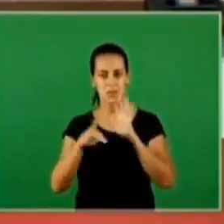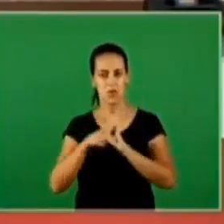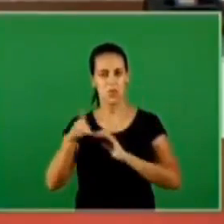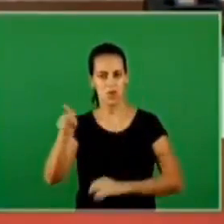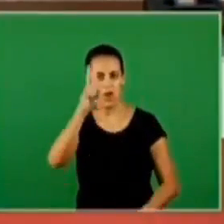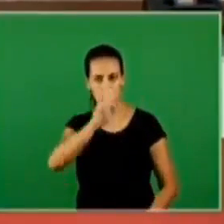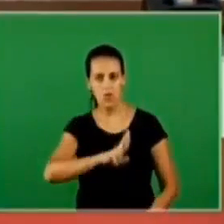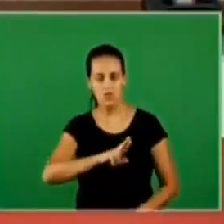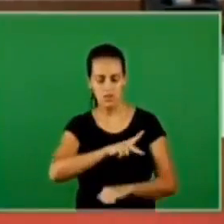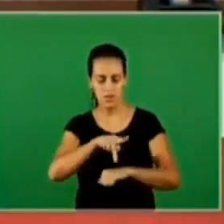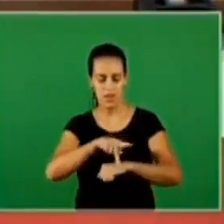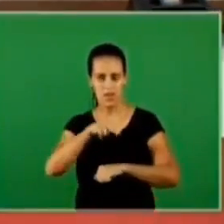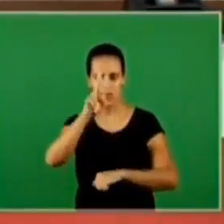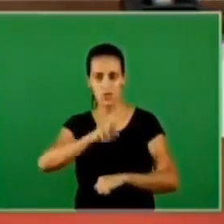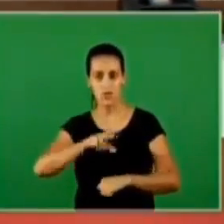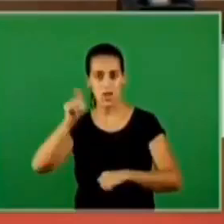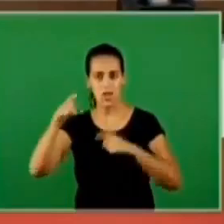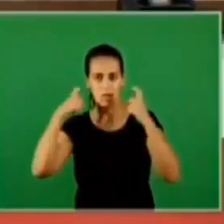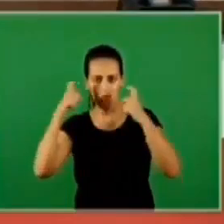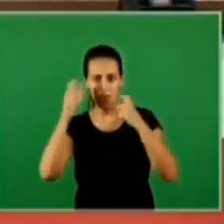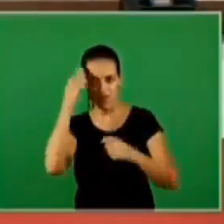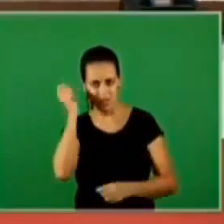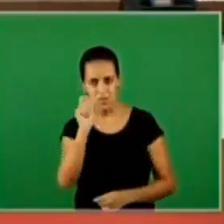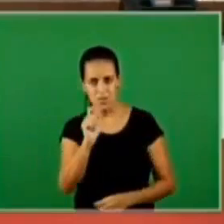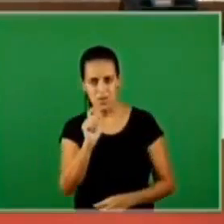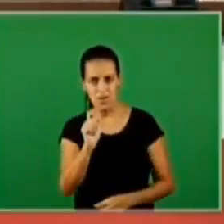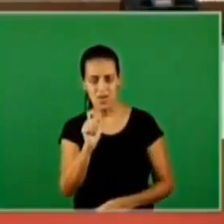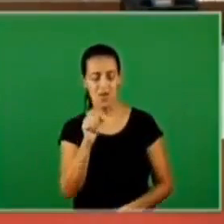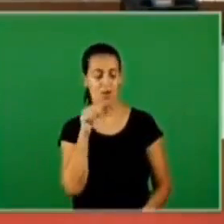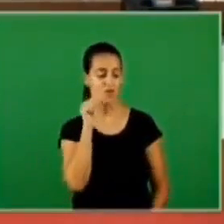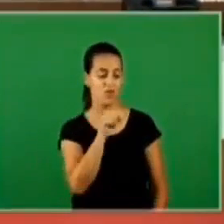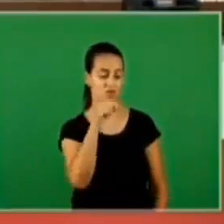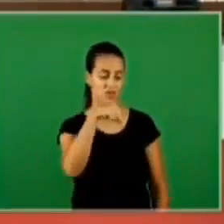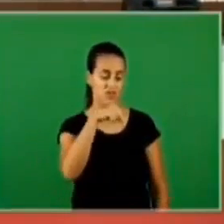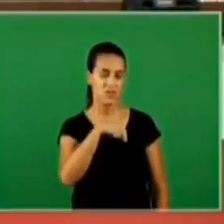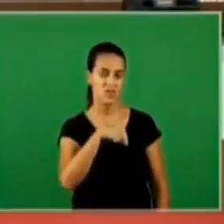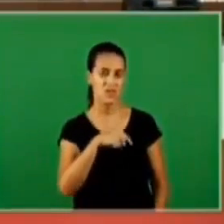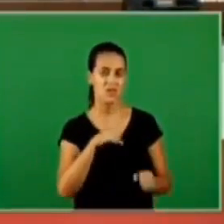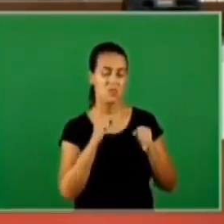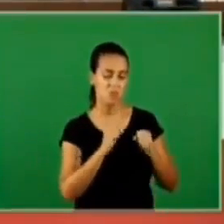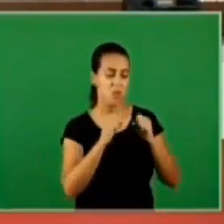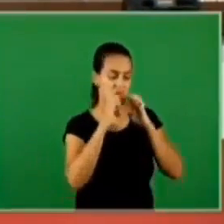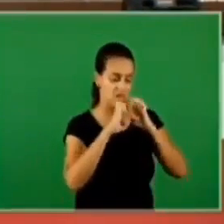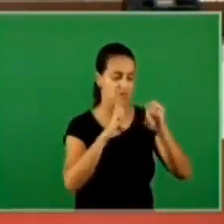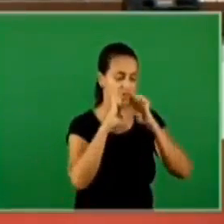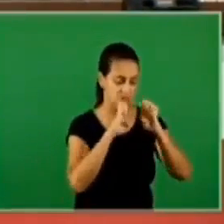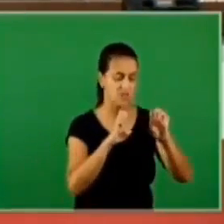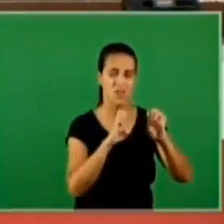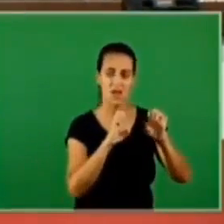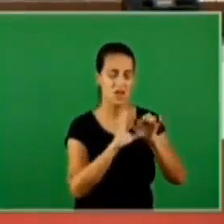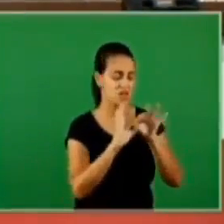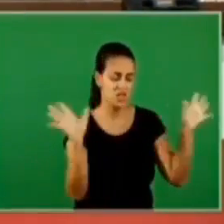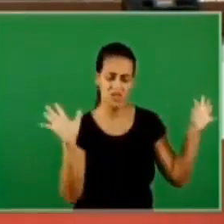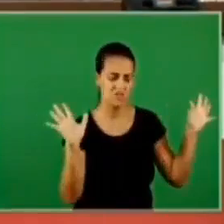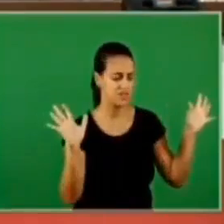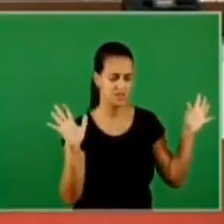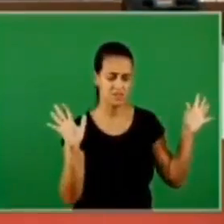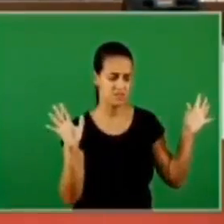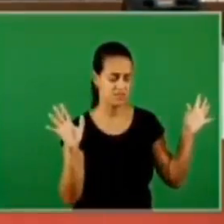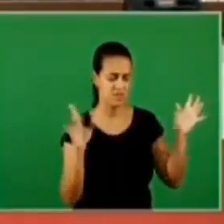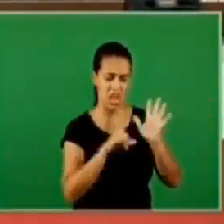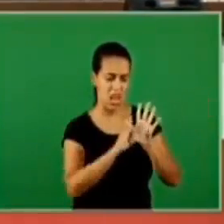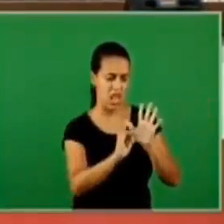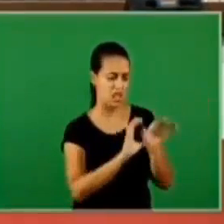from Russia? His concern was the following: you here, you may deliver a gospel and speak